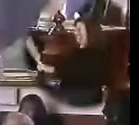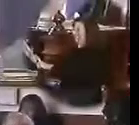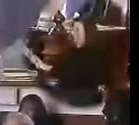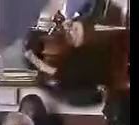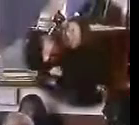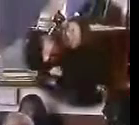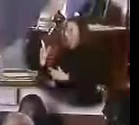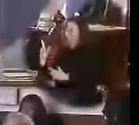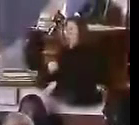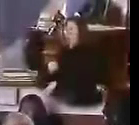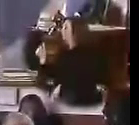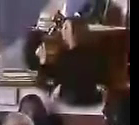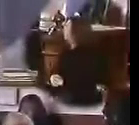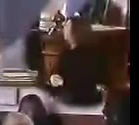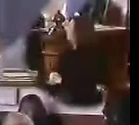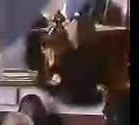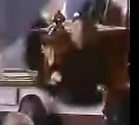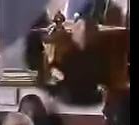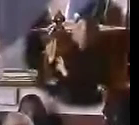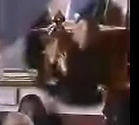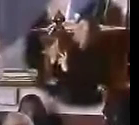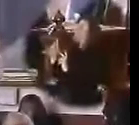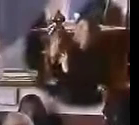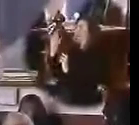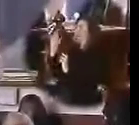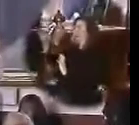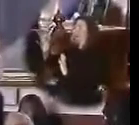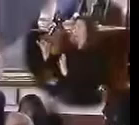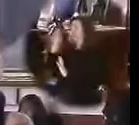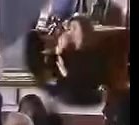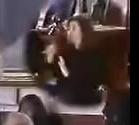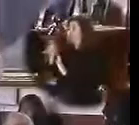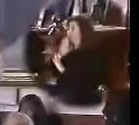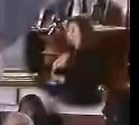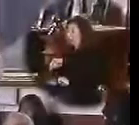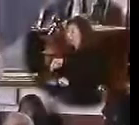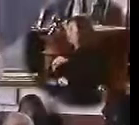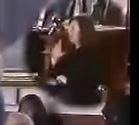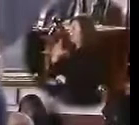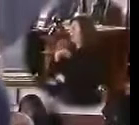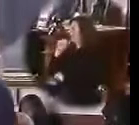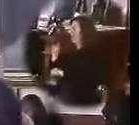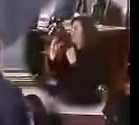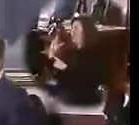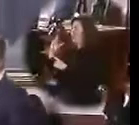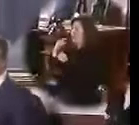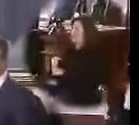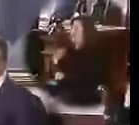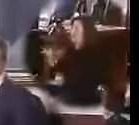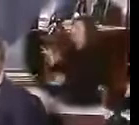see this idea of freshmen being seen and not heard. I hope I'm not breaking tradition. I'm just standing for the people, and that's